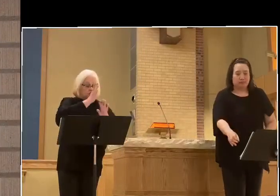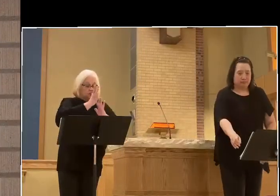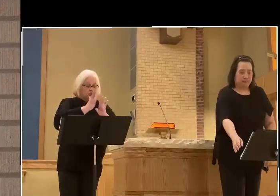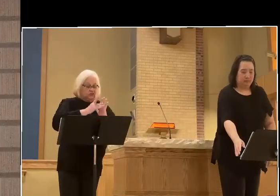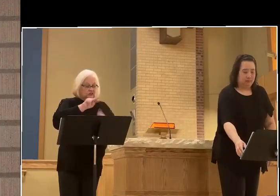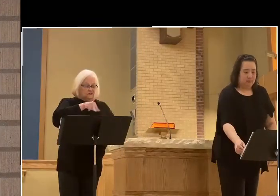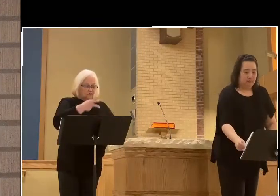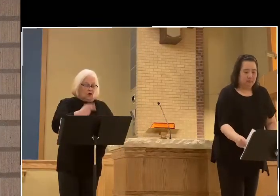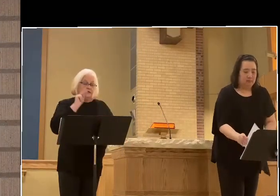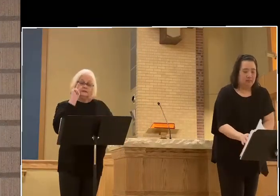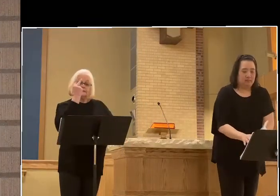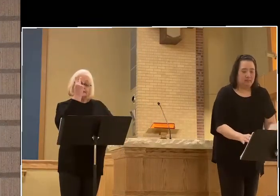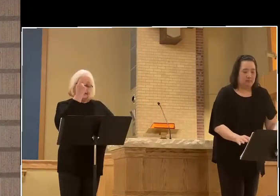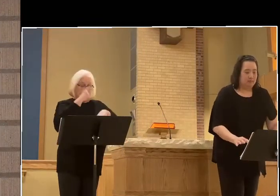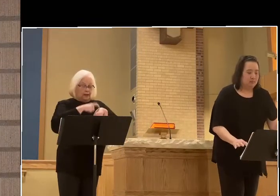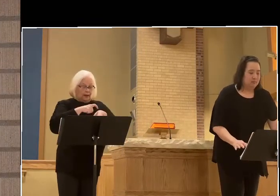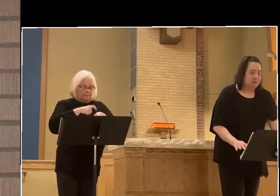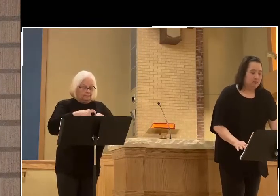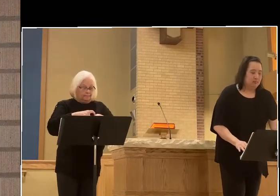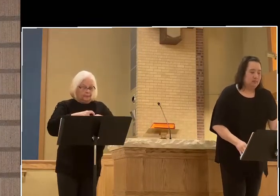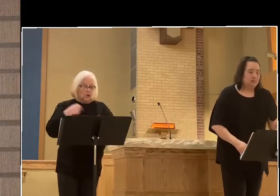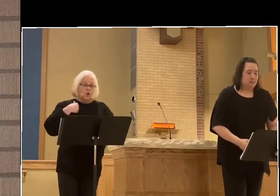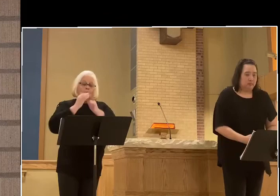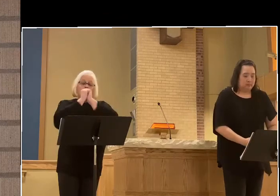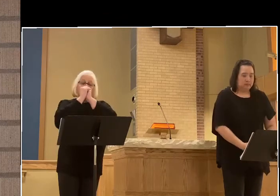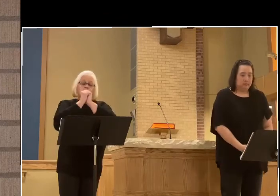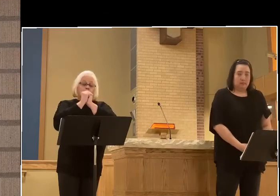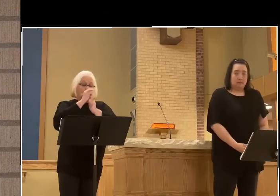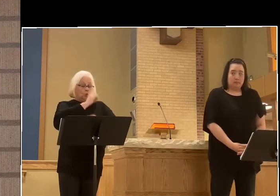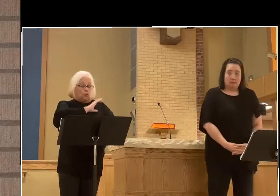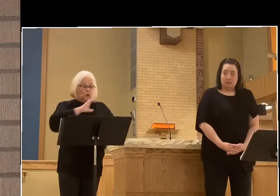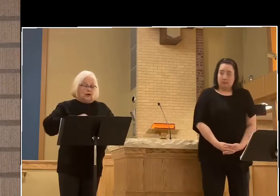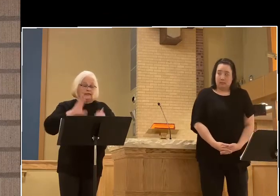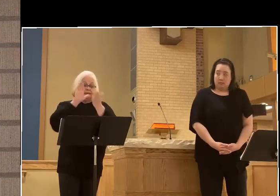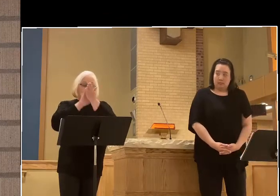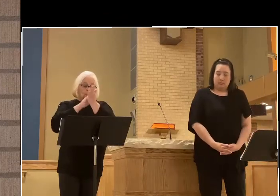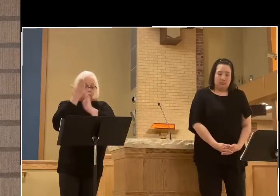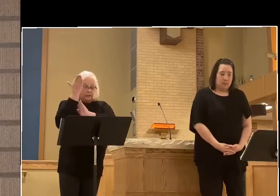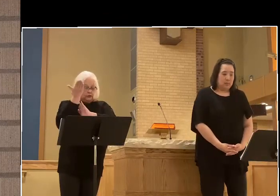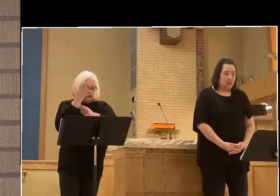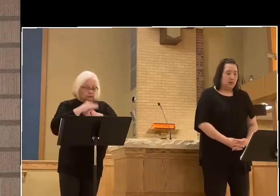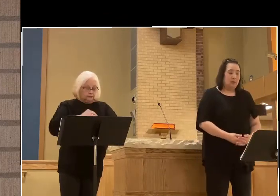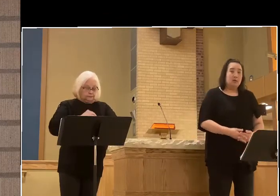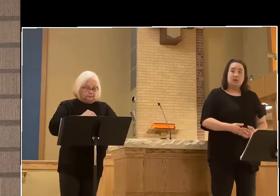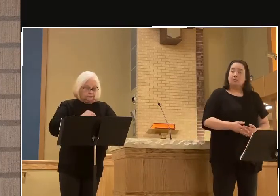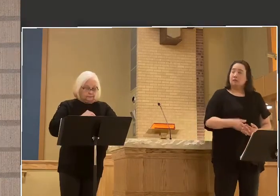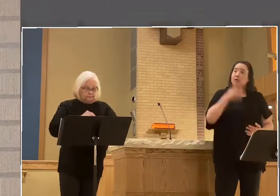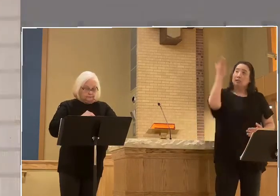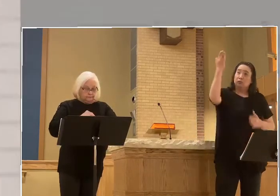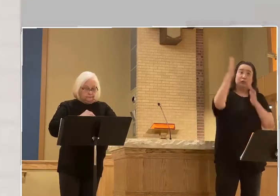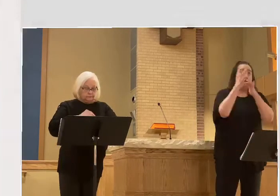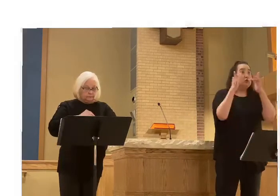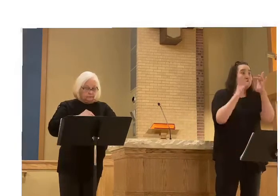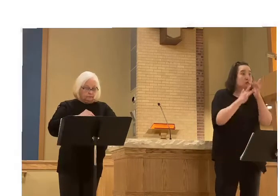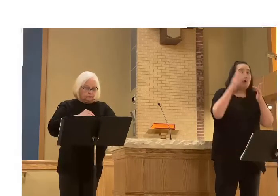falls the second time. We adore you, O Christ, and we praise you, because by your holy